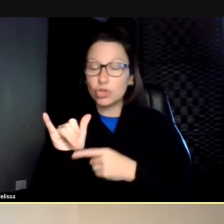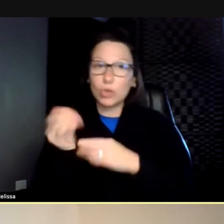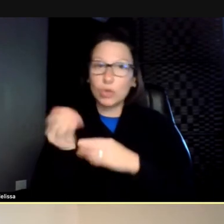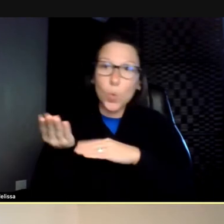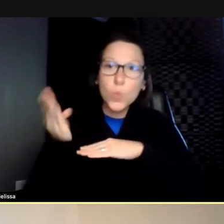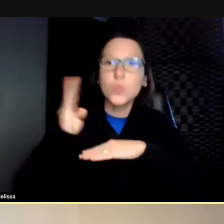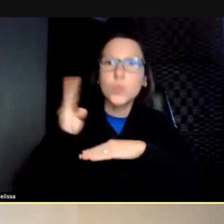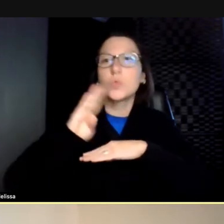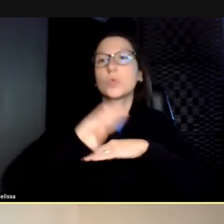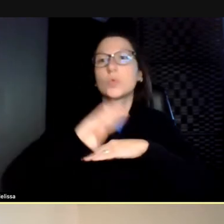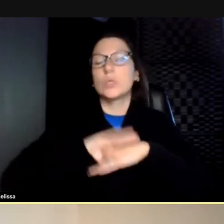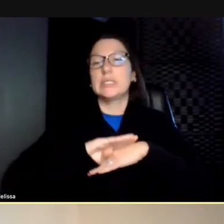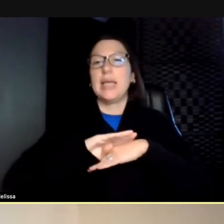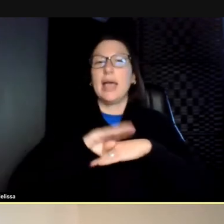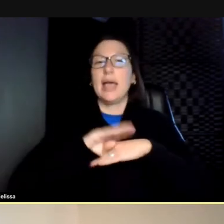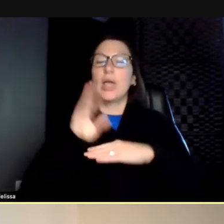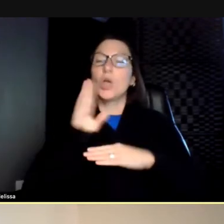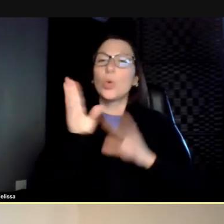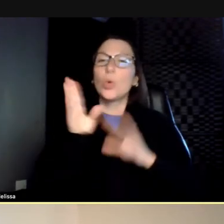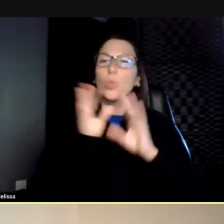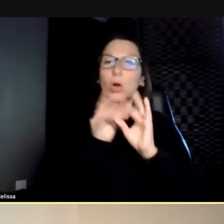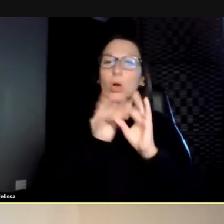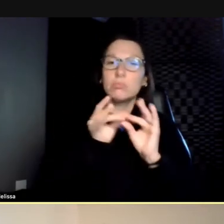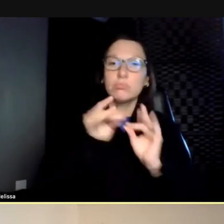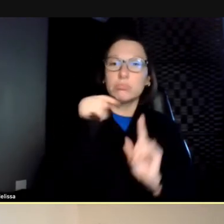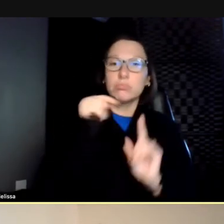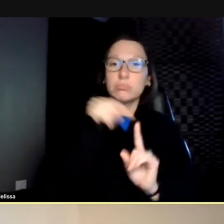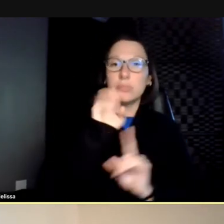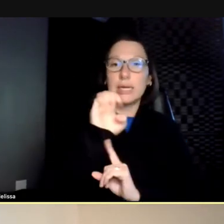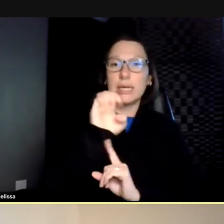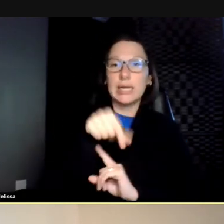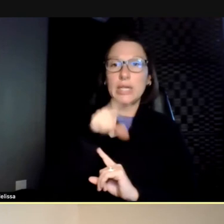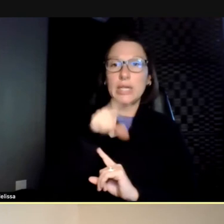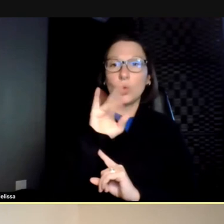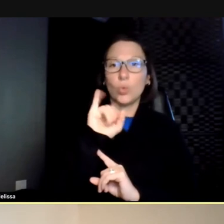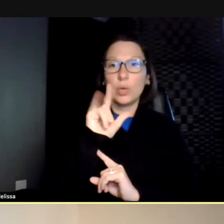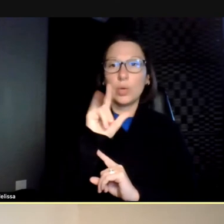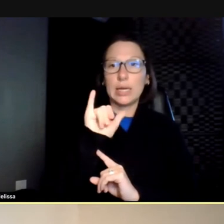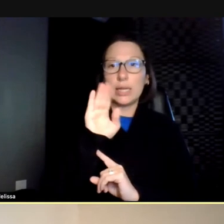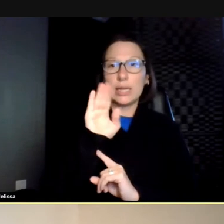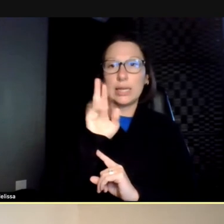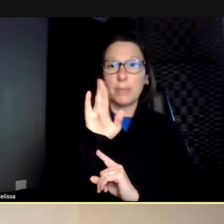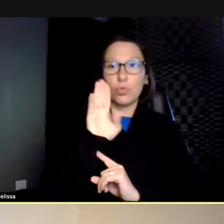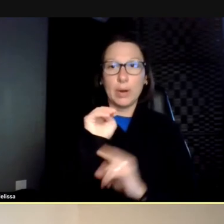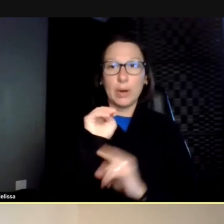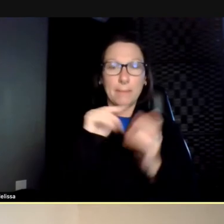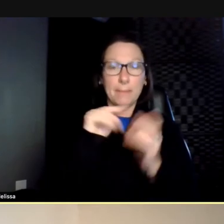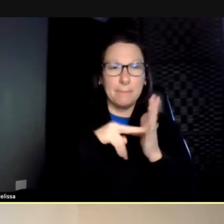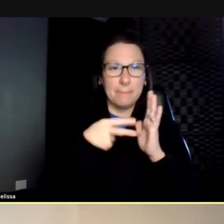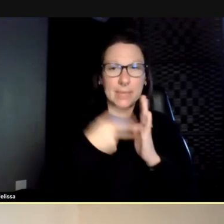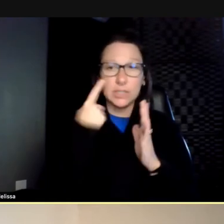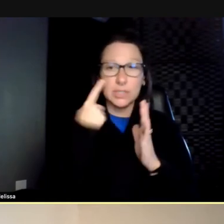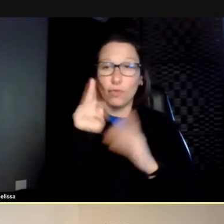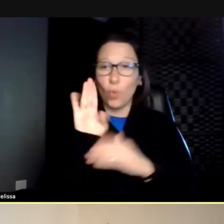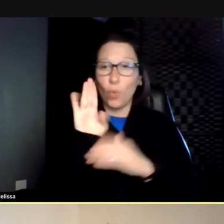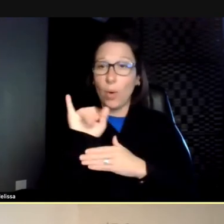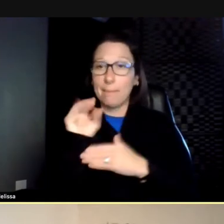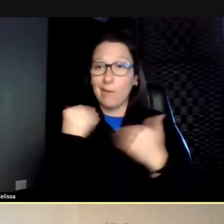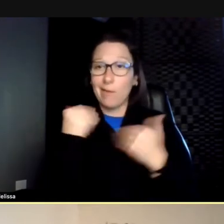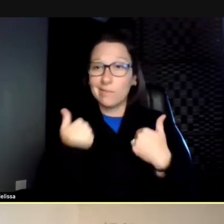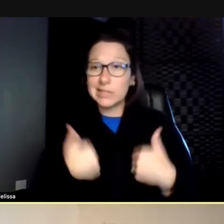come back to that word equilibrium in terms of what that means on a biophysical level as well as on an